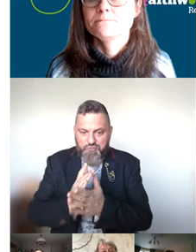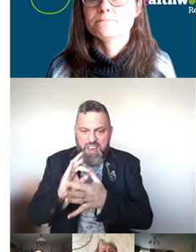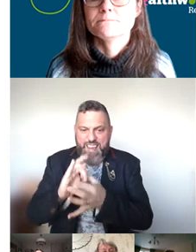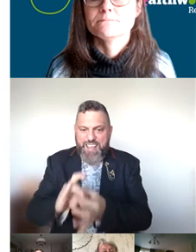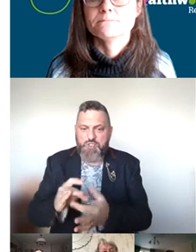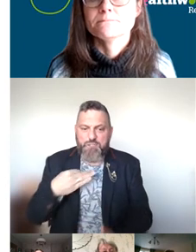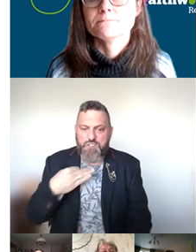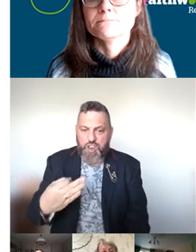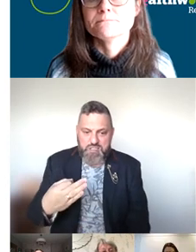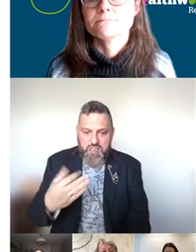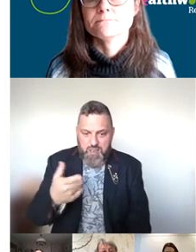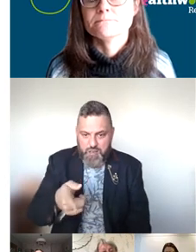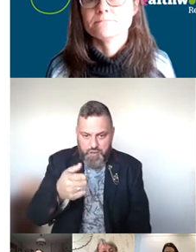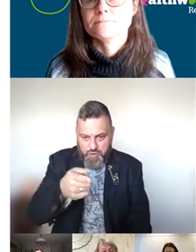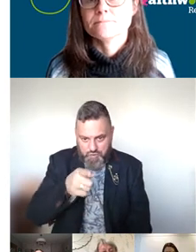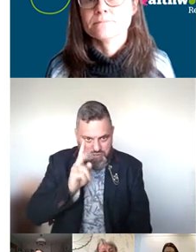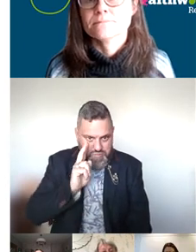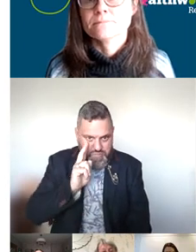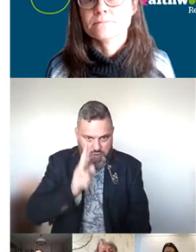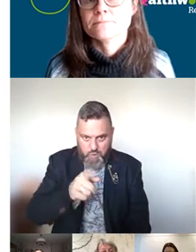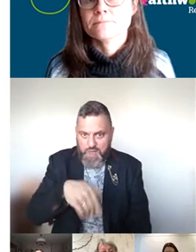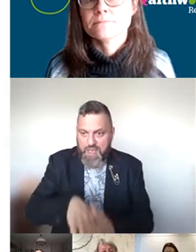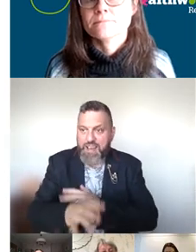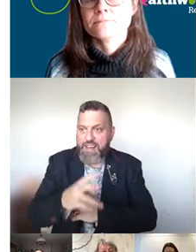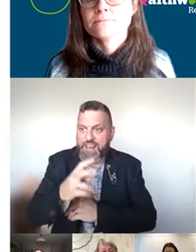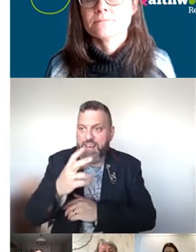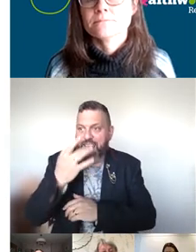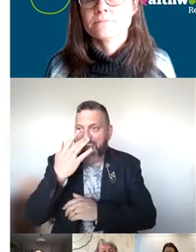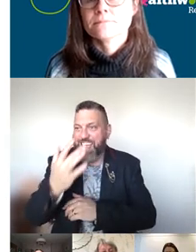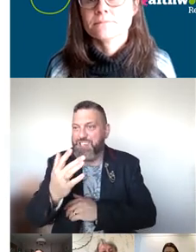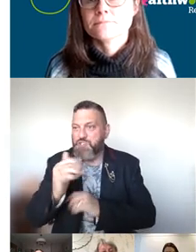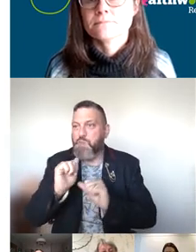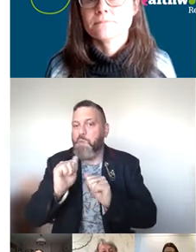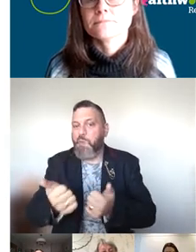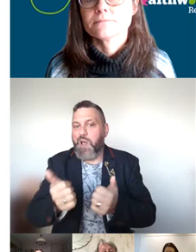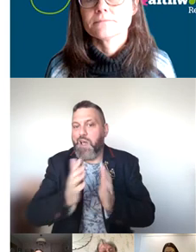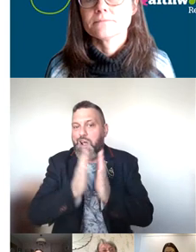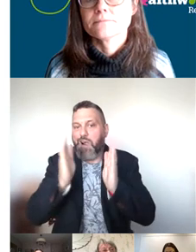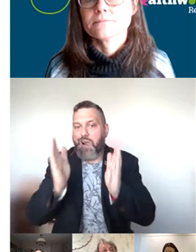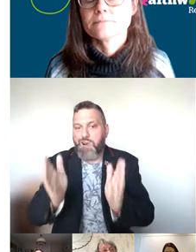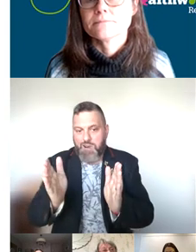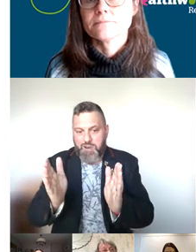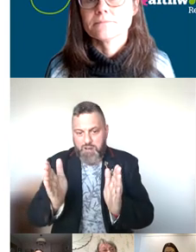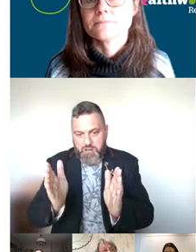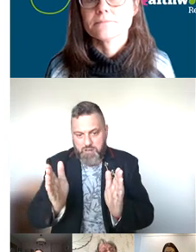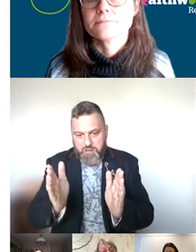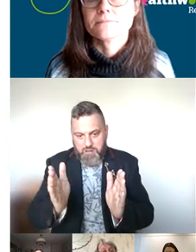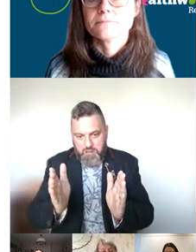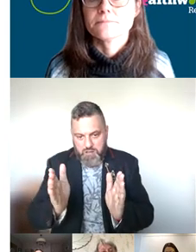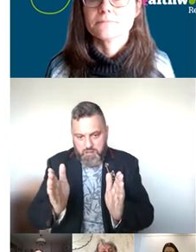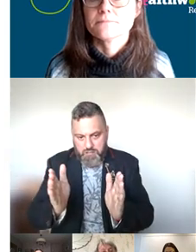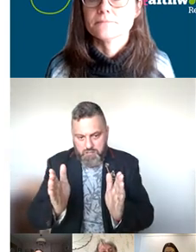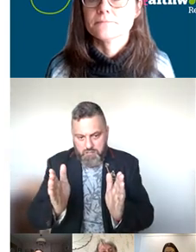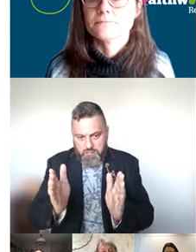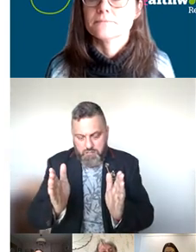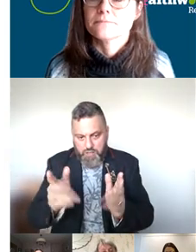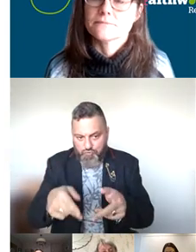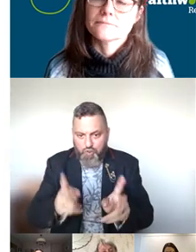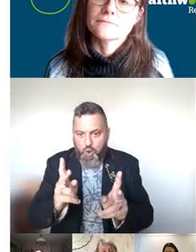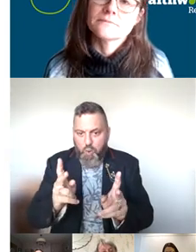volunteers. Obviously, you've recognised in the AgeWell section of the strategy the role that carers